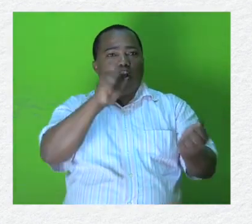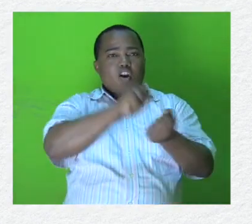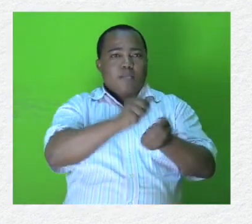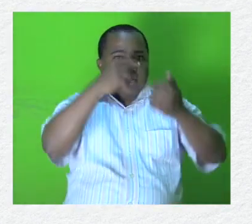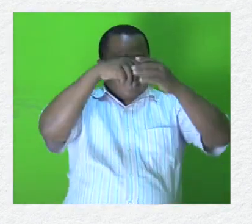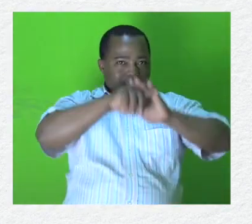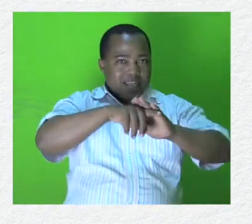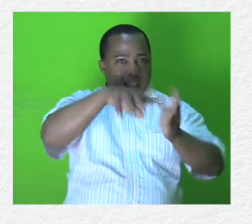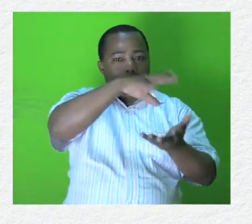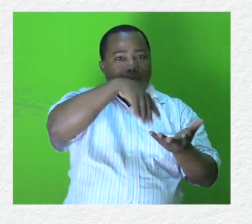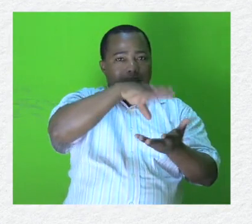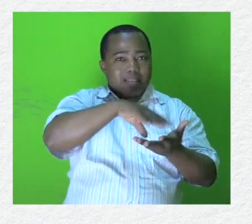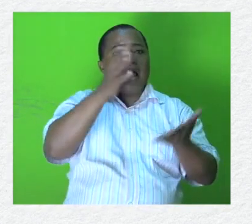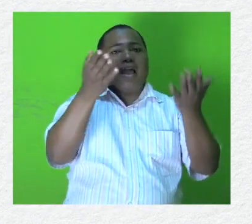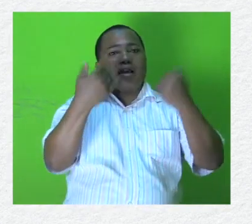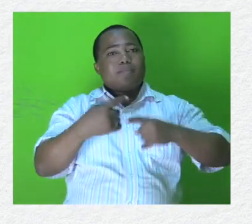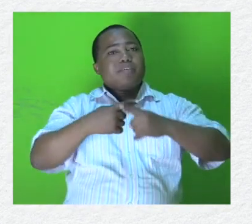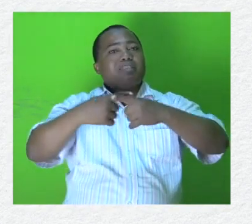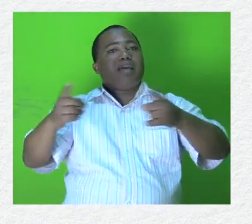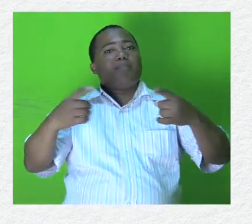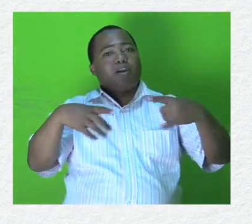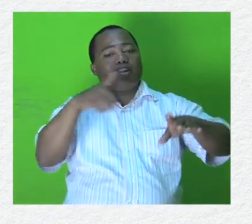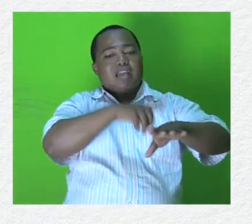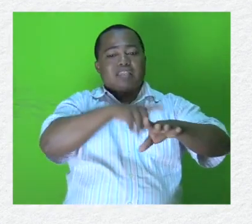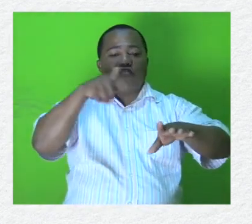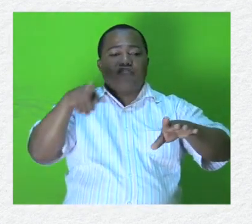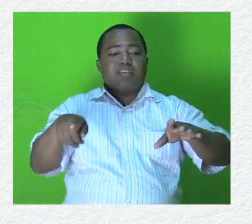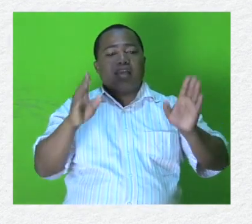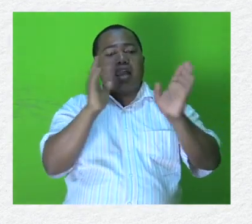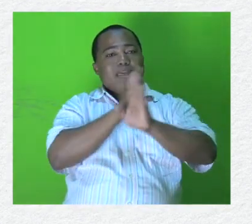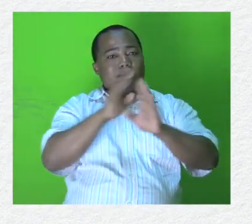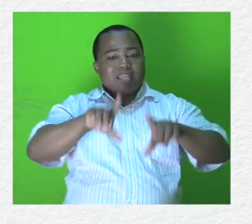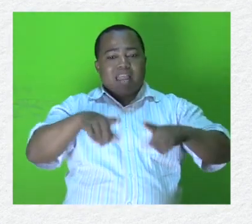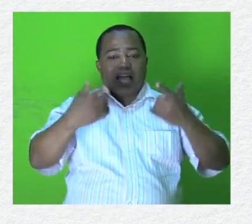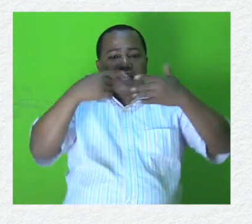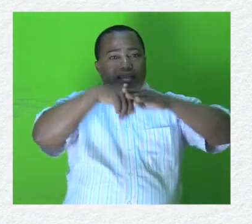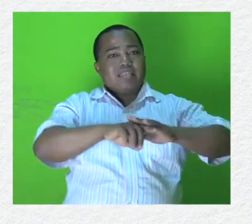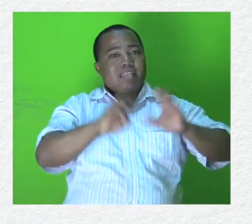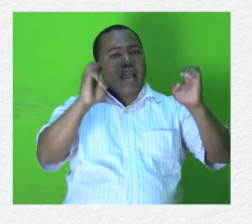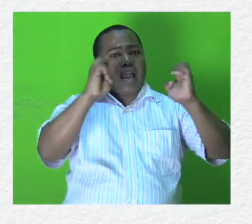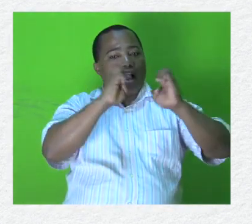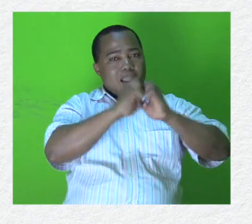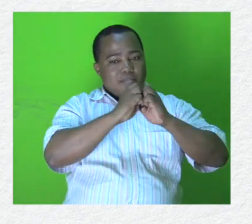Components in mixture can be separated by physical means, while in compound,